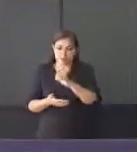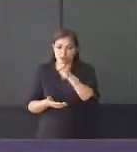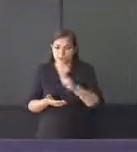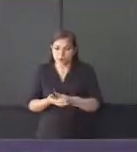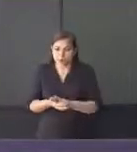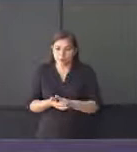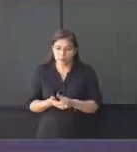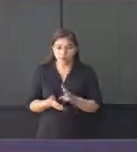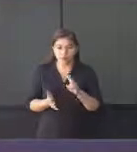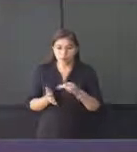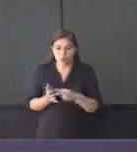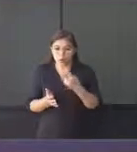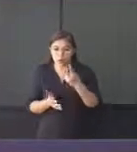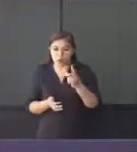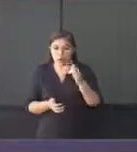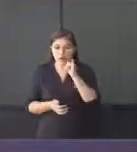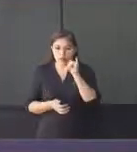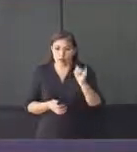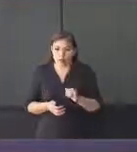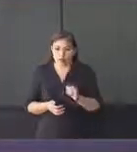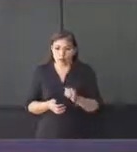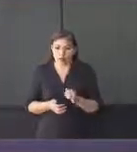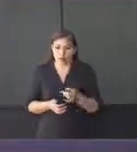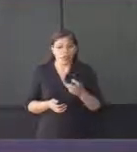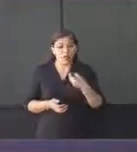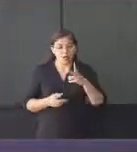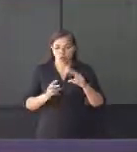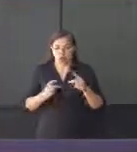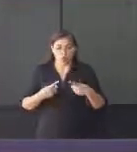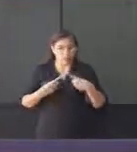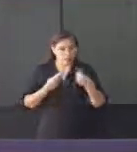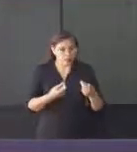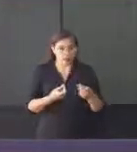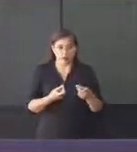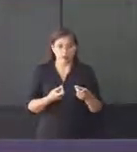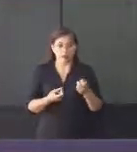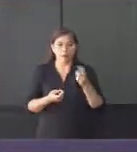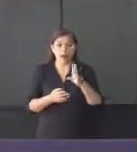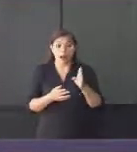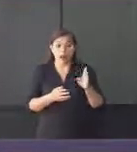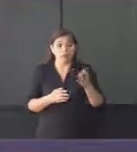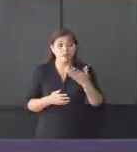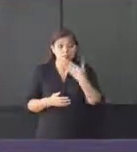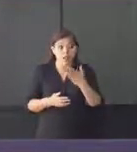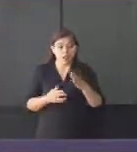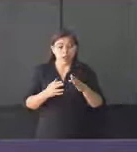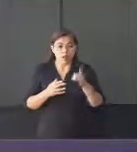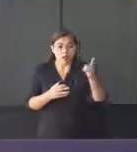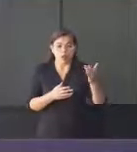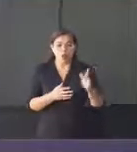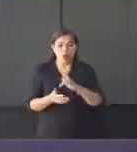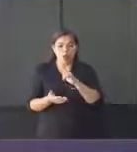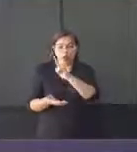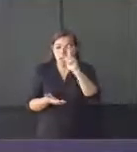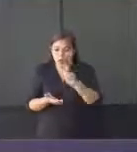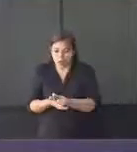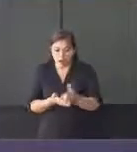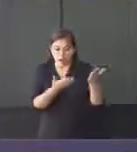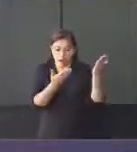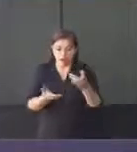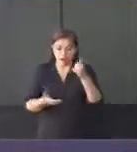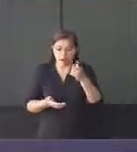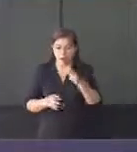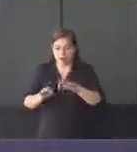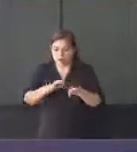asylum requesting people. The law in Italy denies the possibility